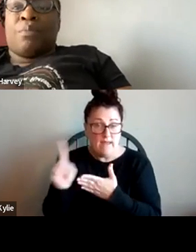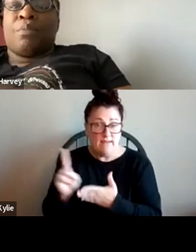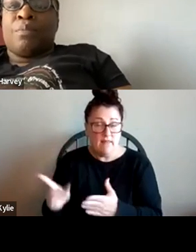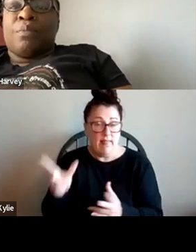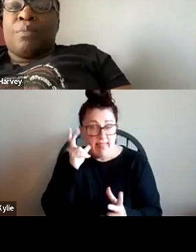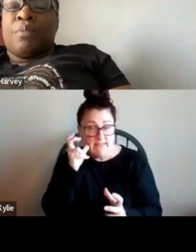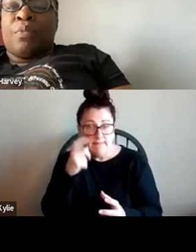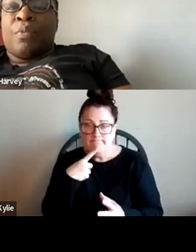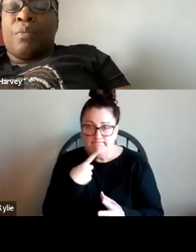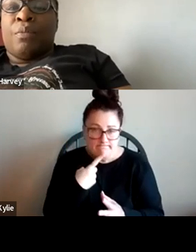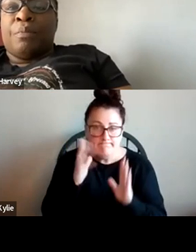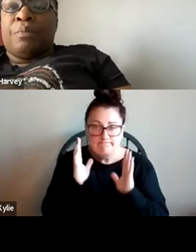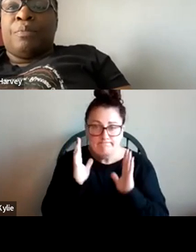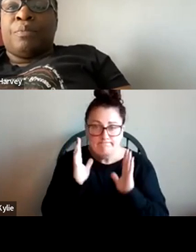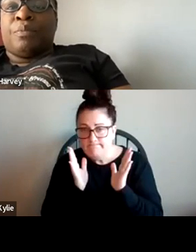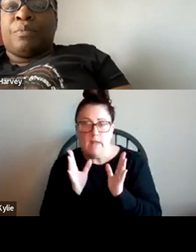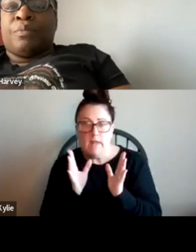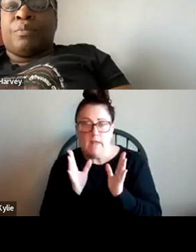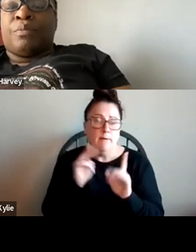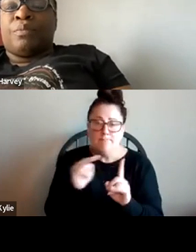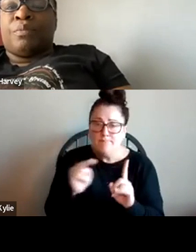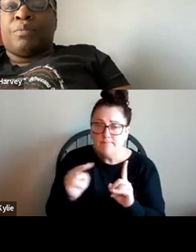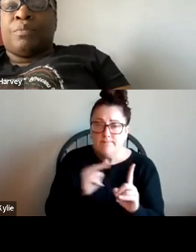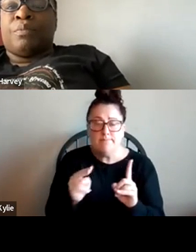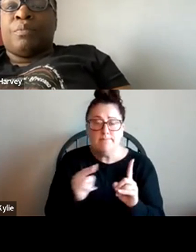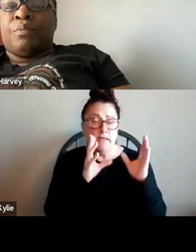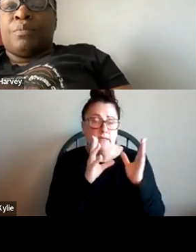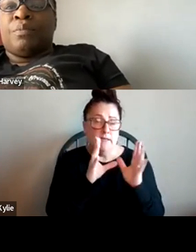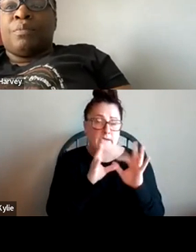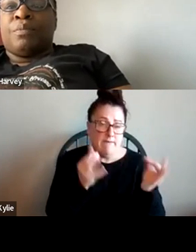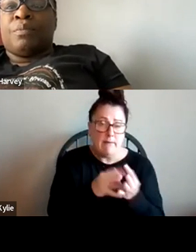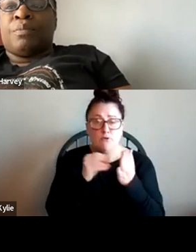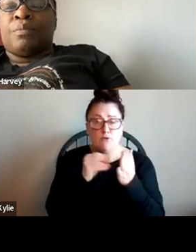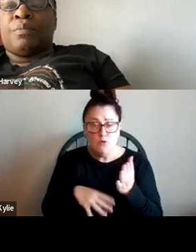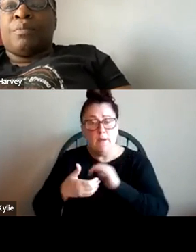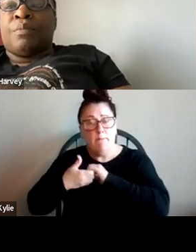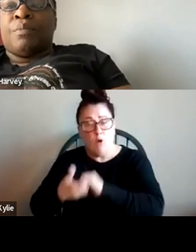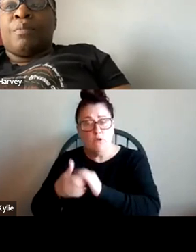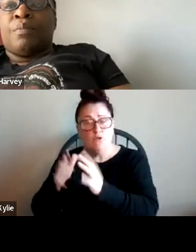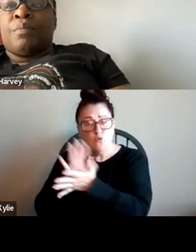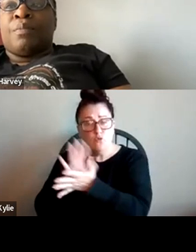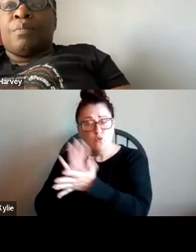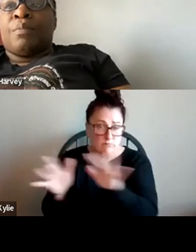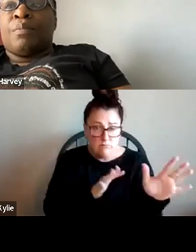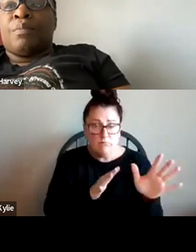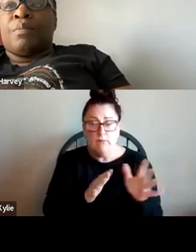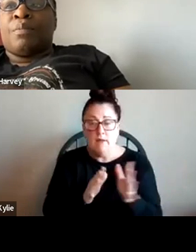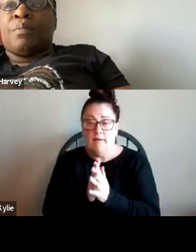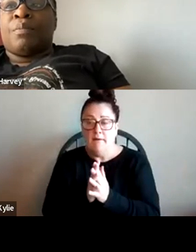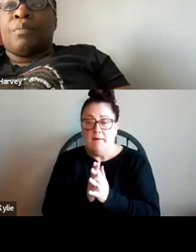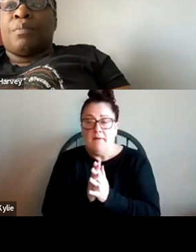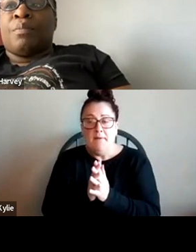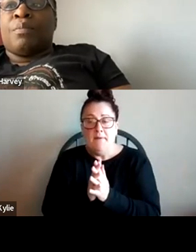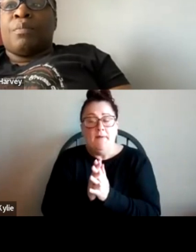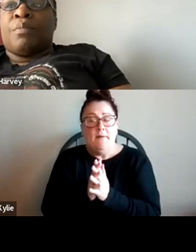listened intensively to the views of parents, educators, students, and school partners at forums like this. And it's never